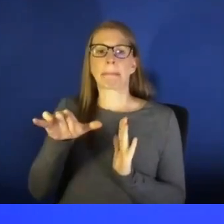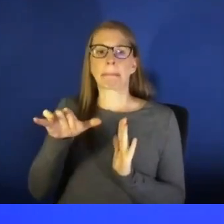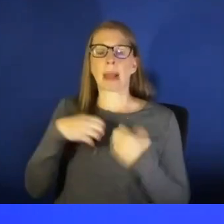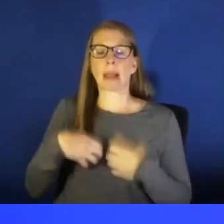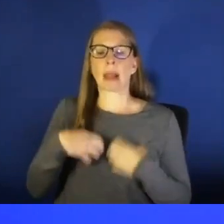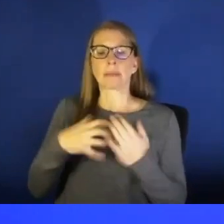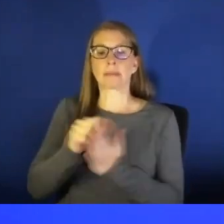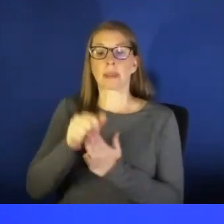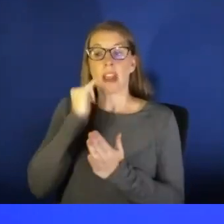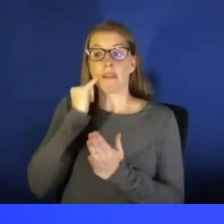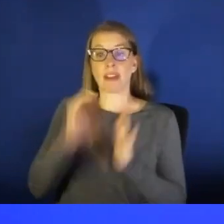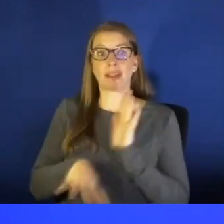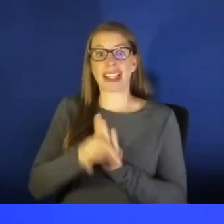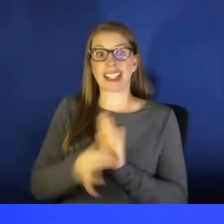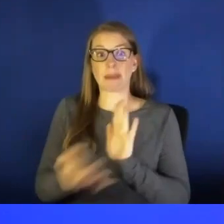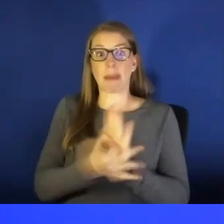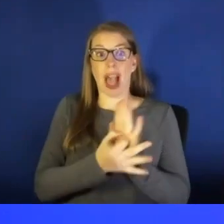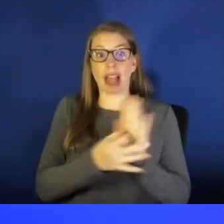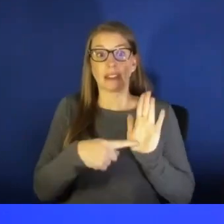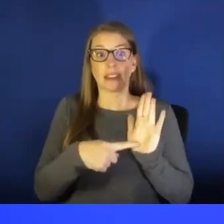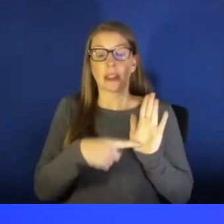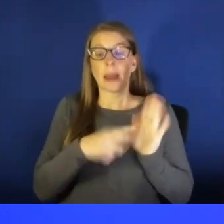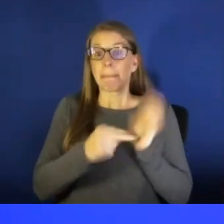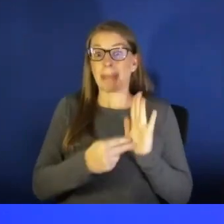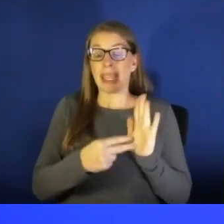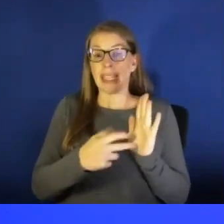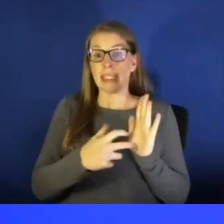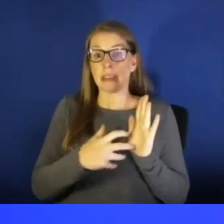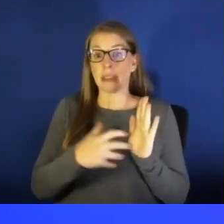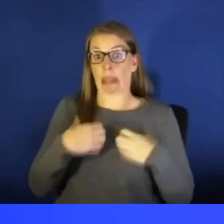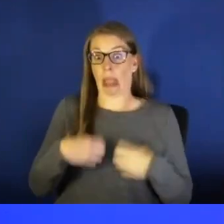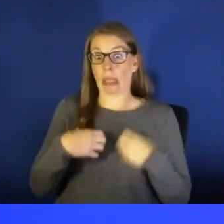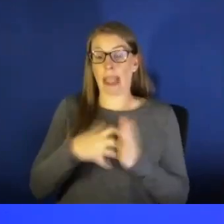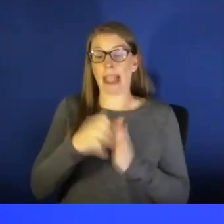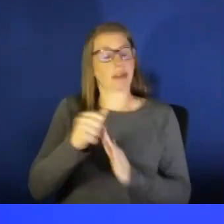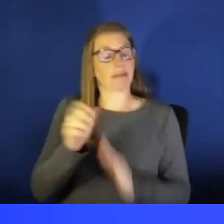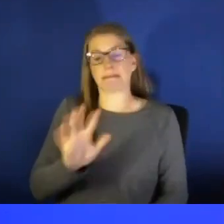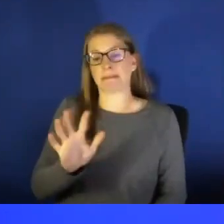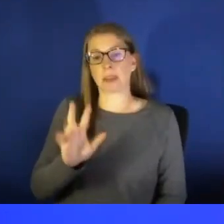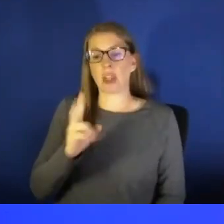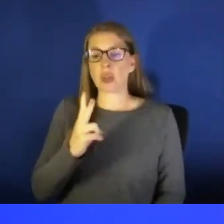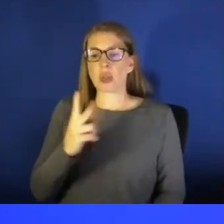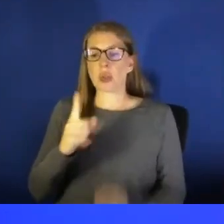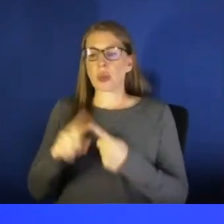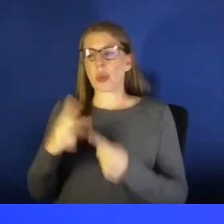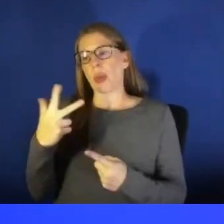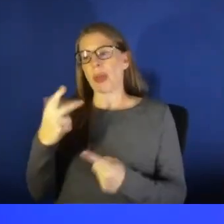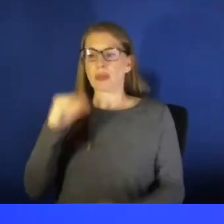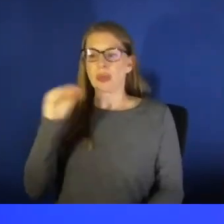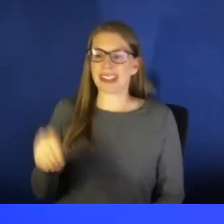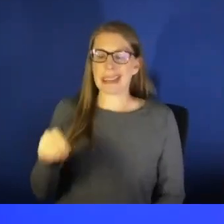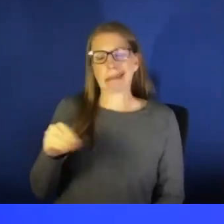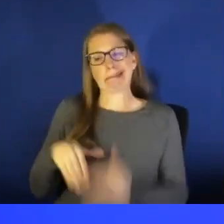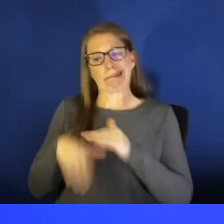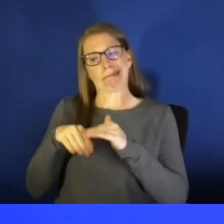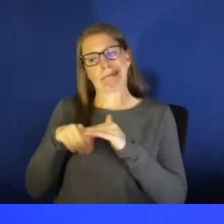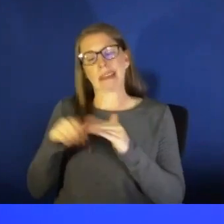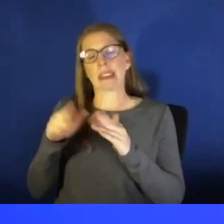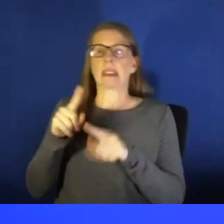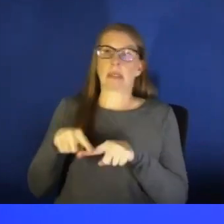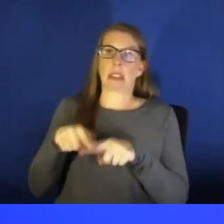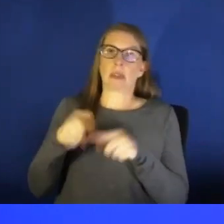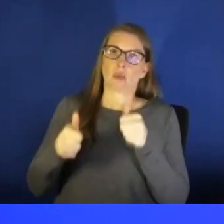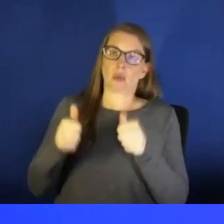spot, it doesn't mean you have lung cancer. Only about 2 to 3% at most. It depends on which patient population area. If you're